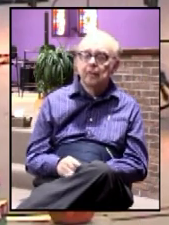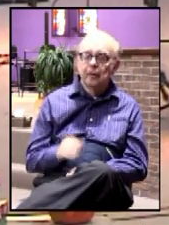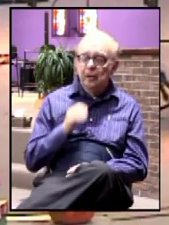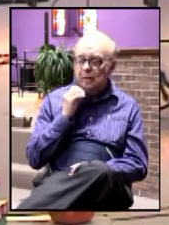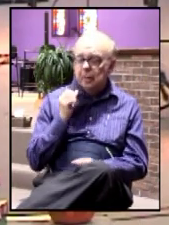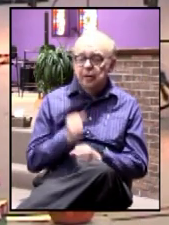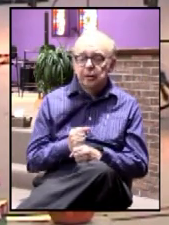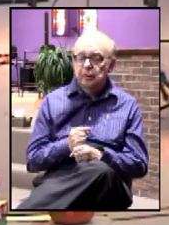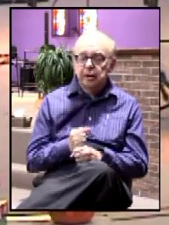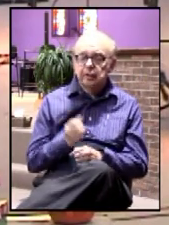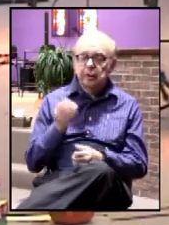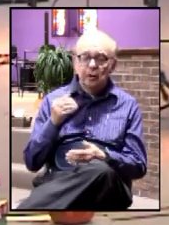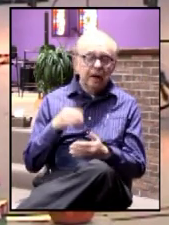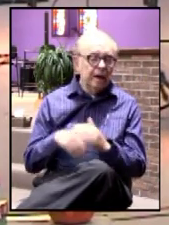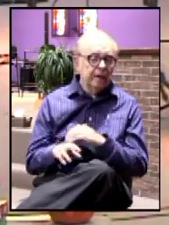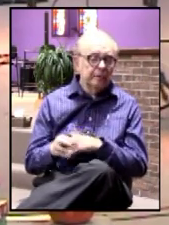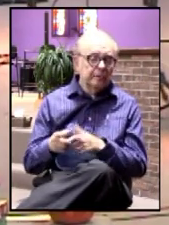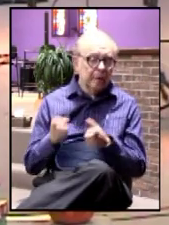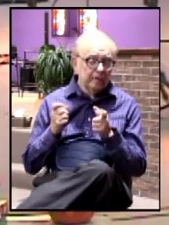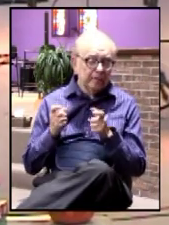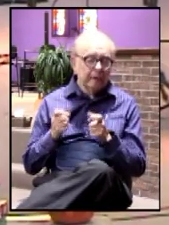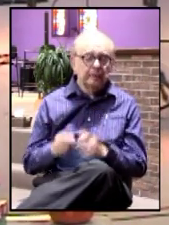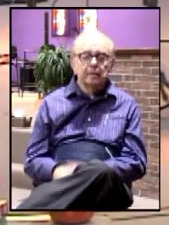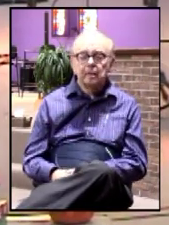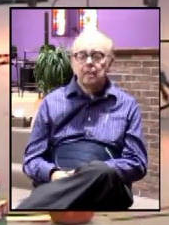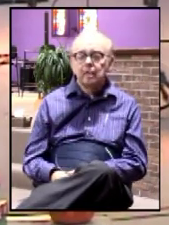You don't get to go right in.